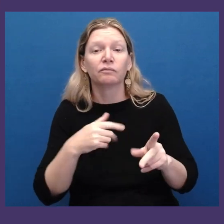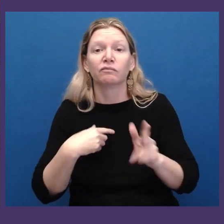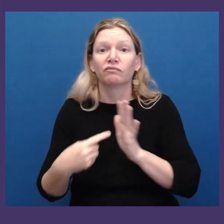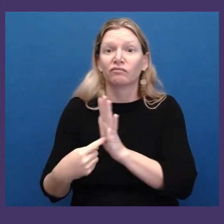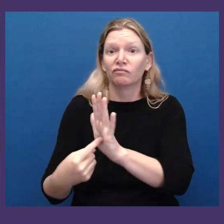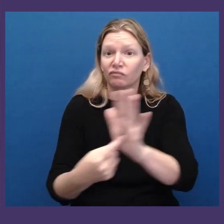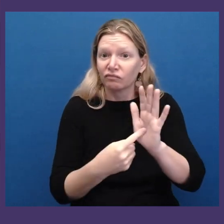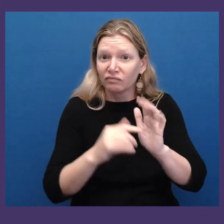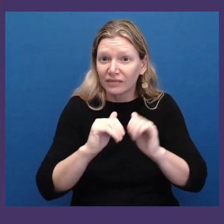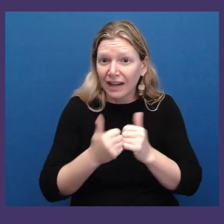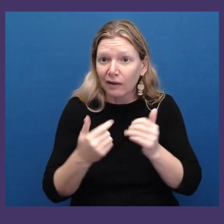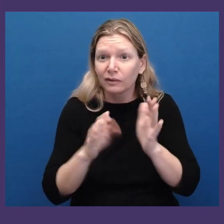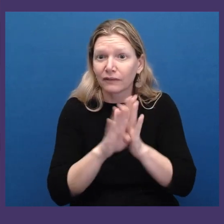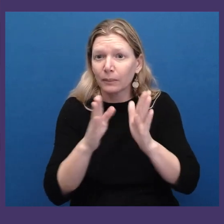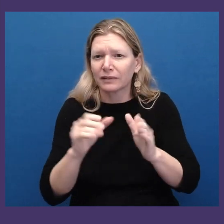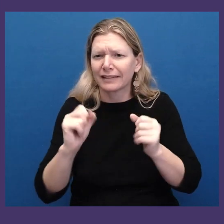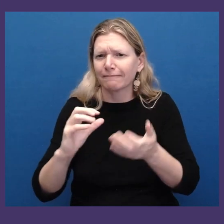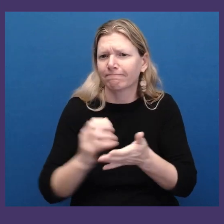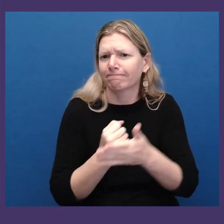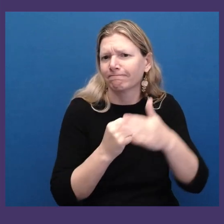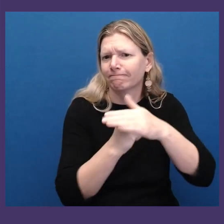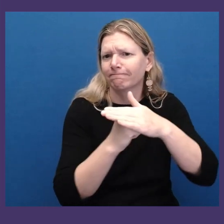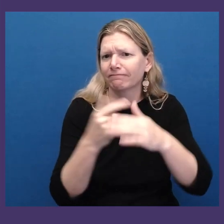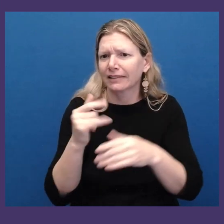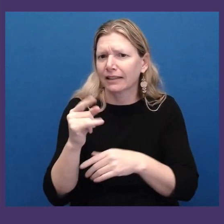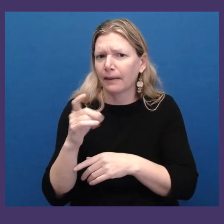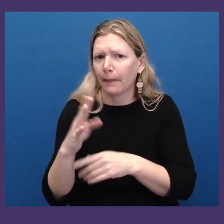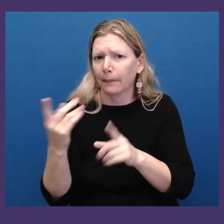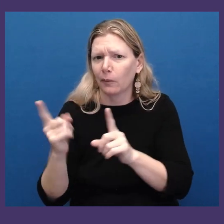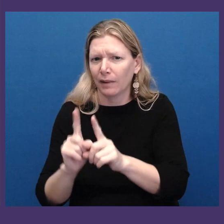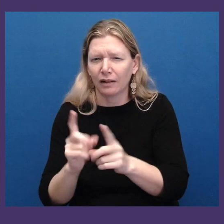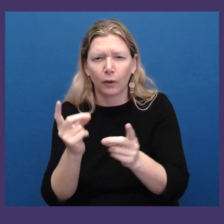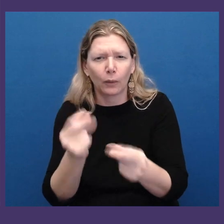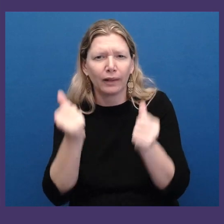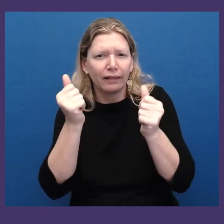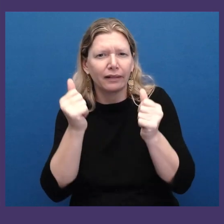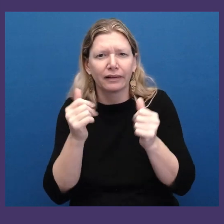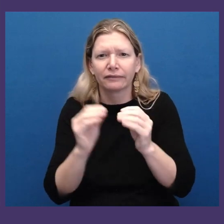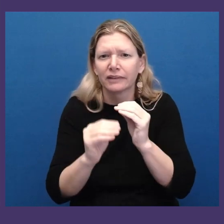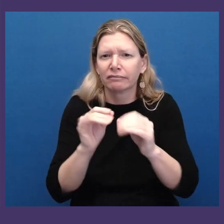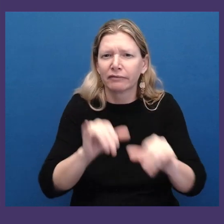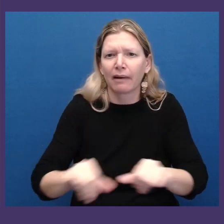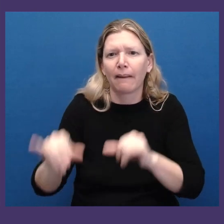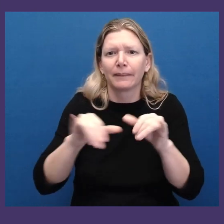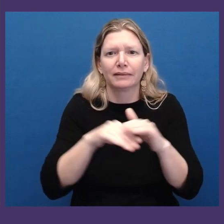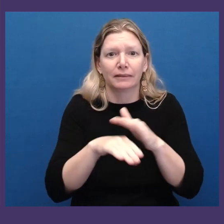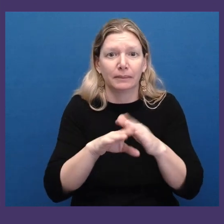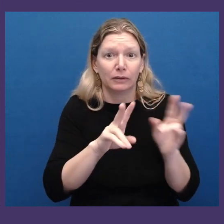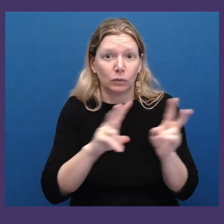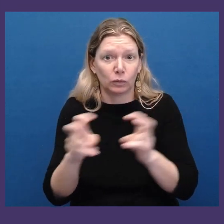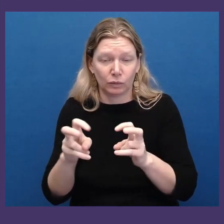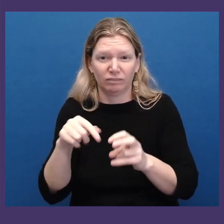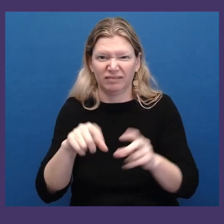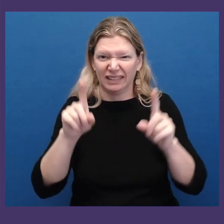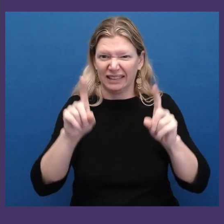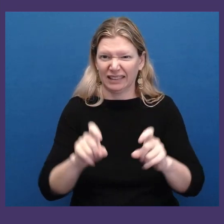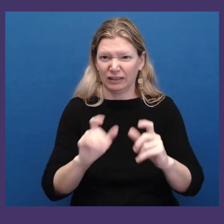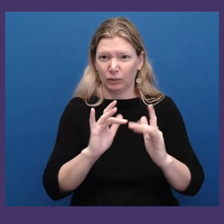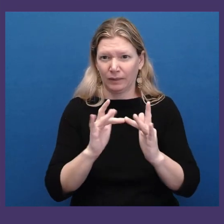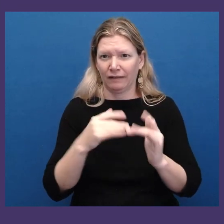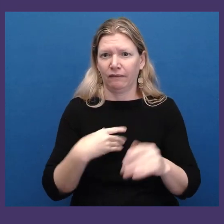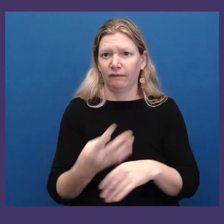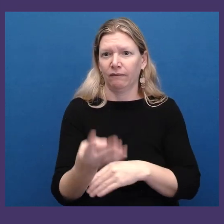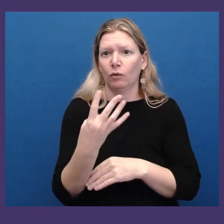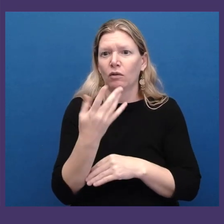fix common accessibility issues. So here on our test webpage, we have 4 color contrast violations that have been flagged. Now,